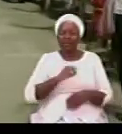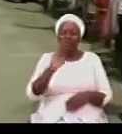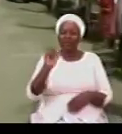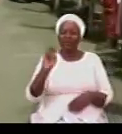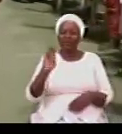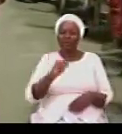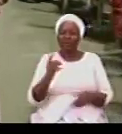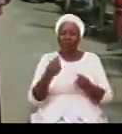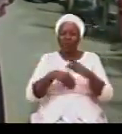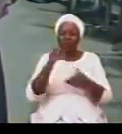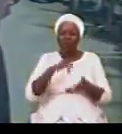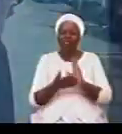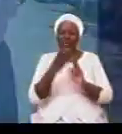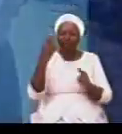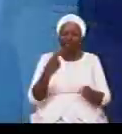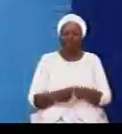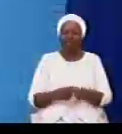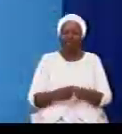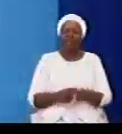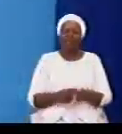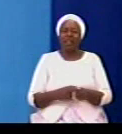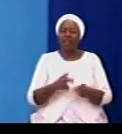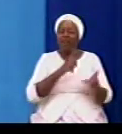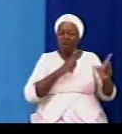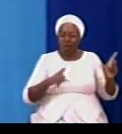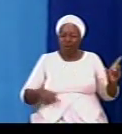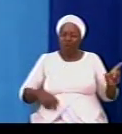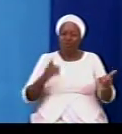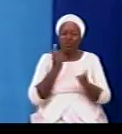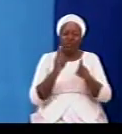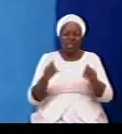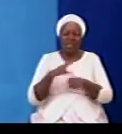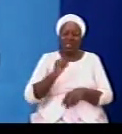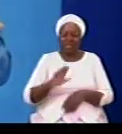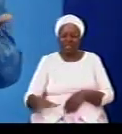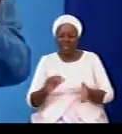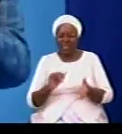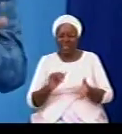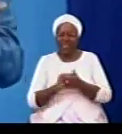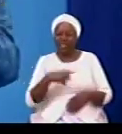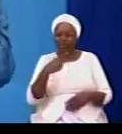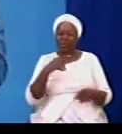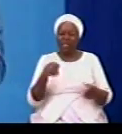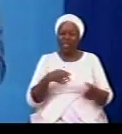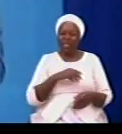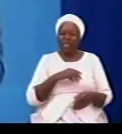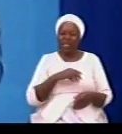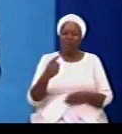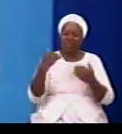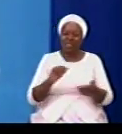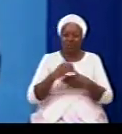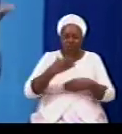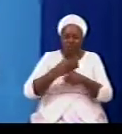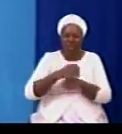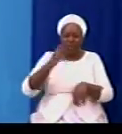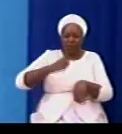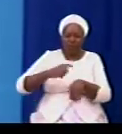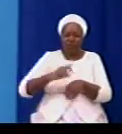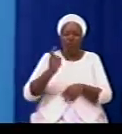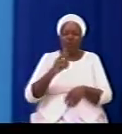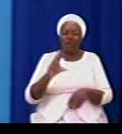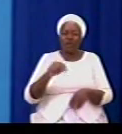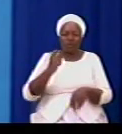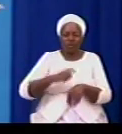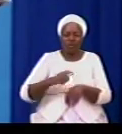spoke about, that you created bone where there's no bone, any missing part of the body, whether in the